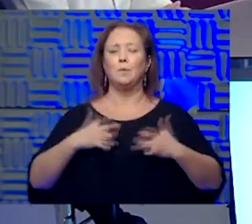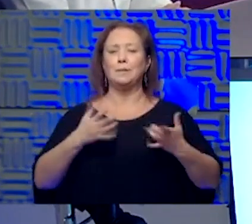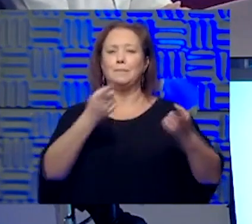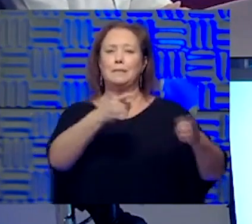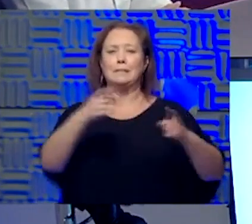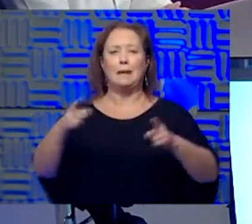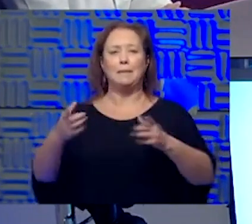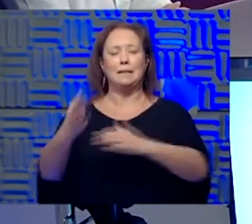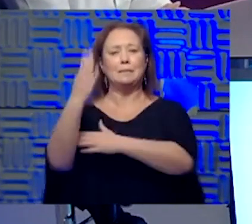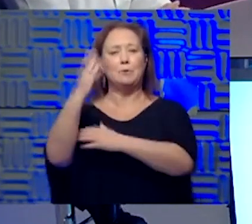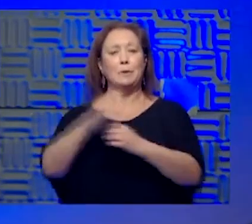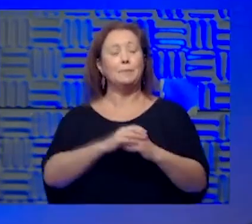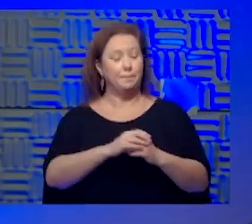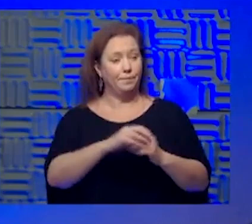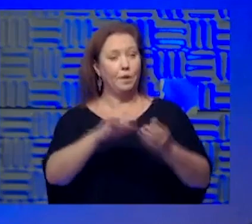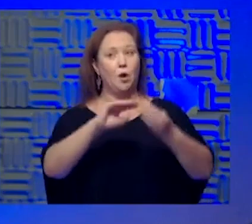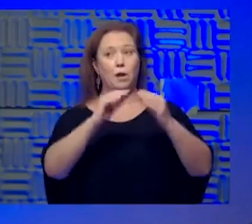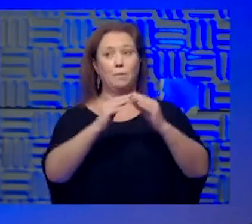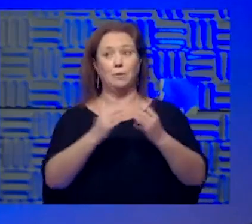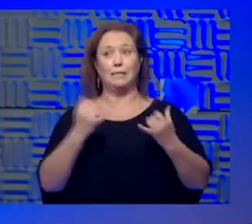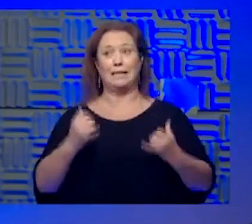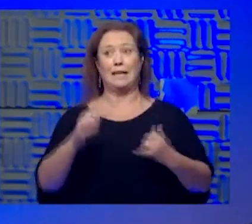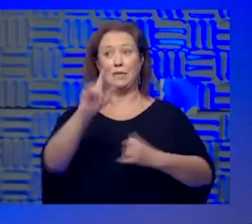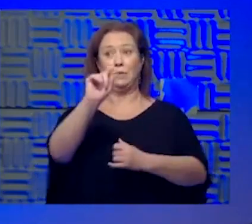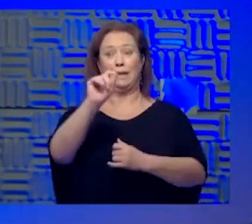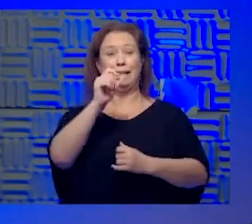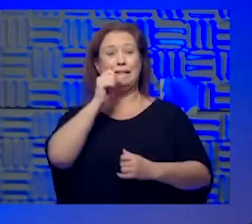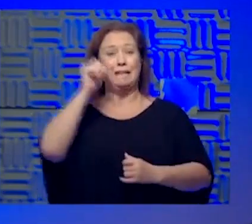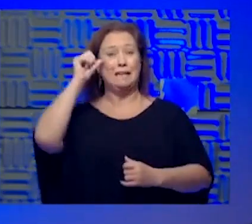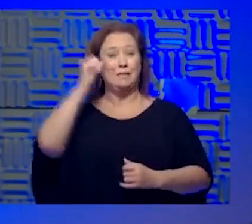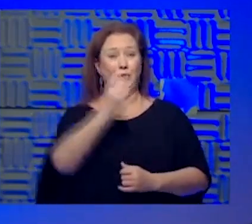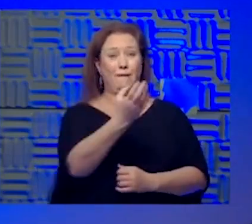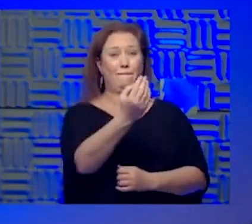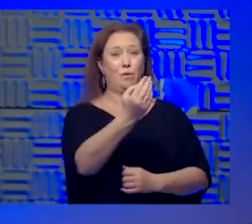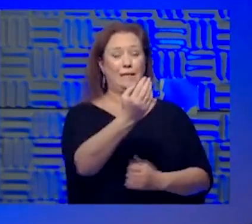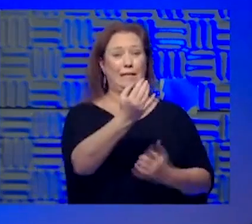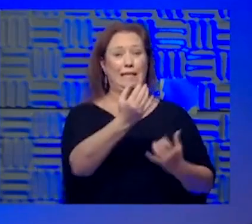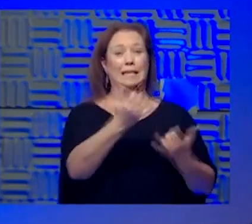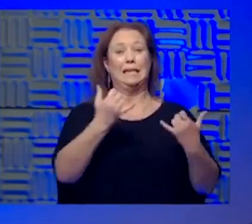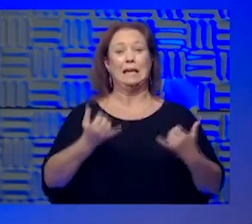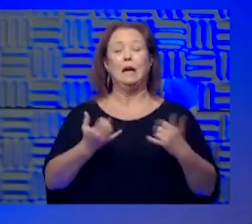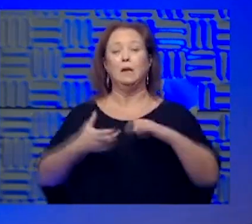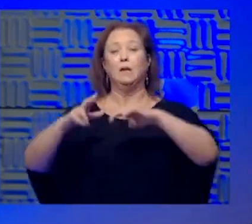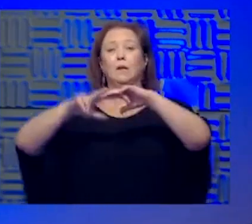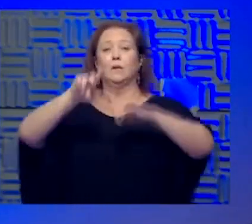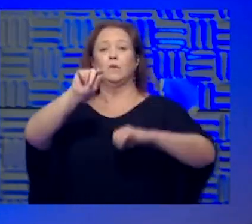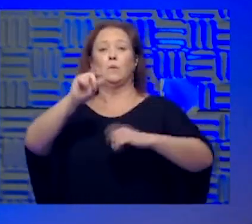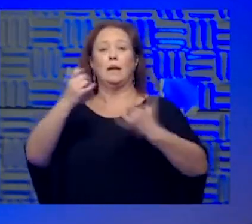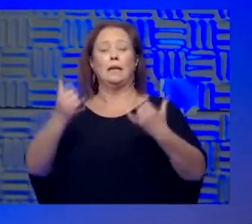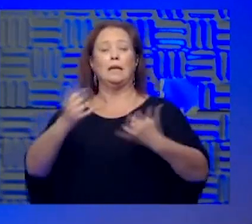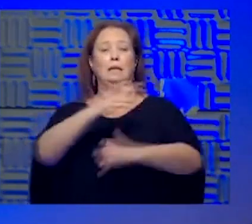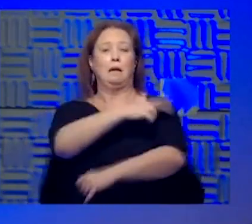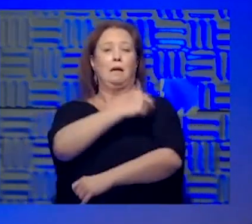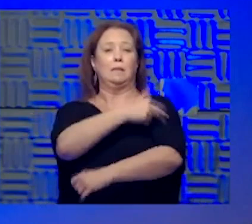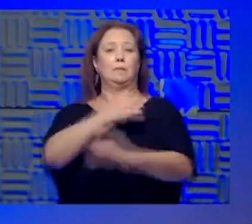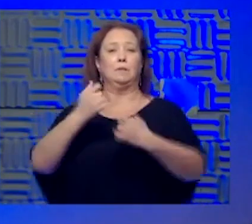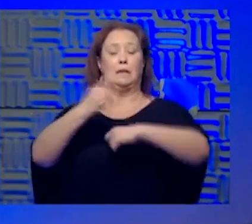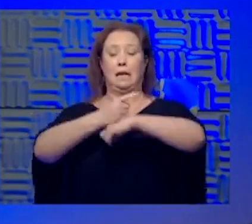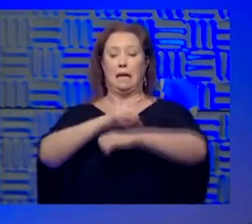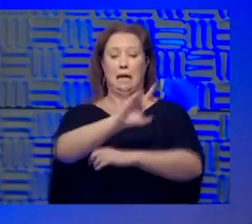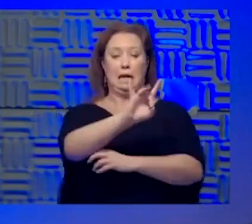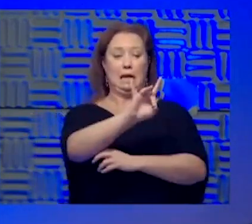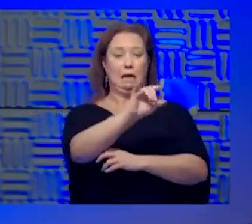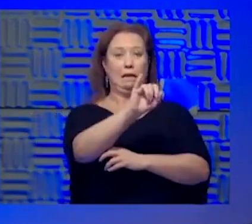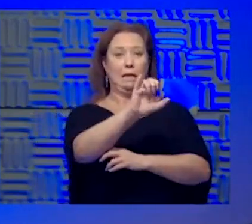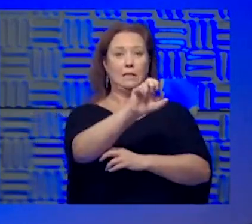Our numbers are 20 today. So I think yesterday we were 14. We have 20 in the hospital today. 8 of those are in